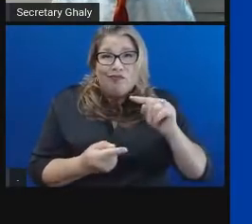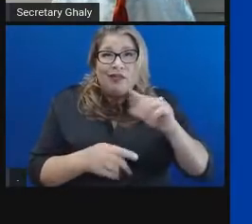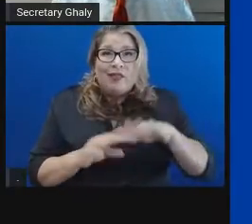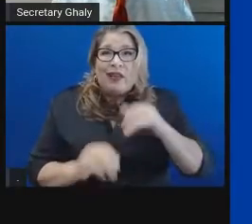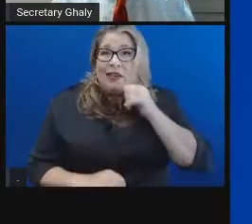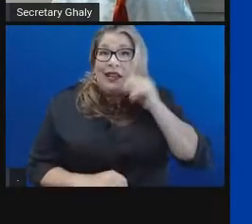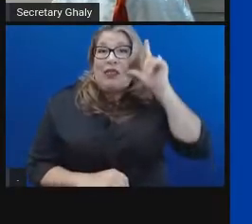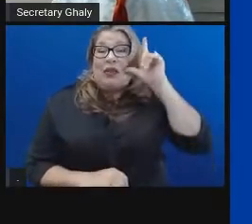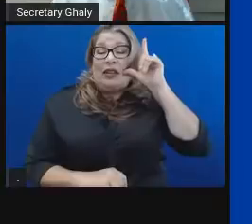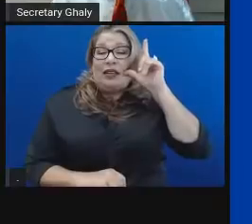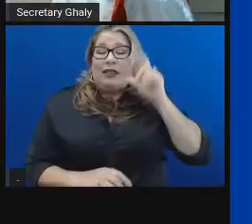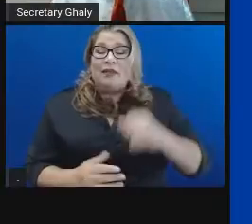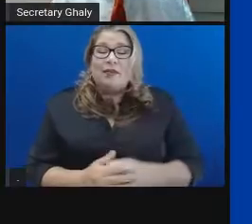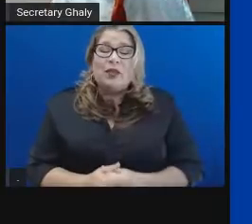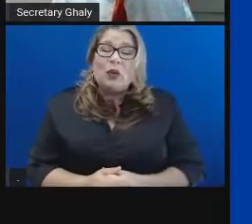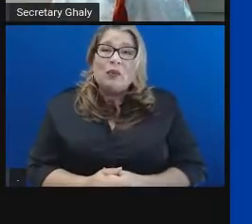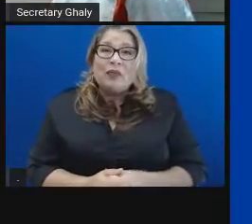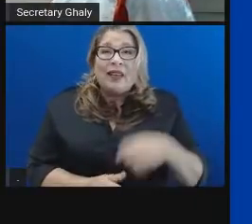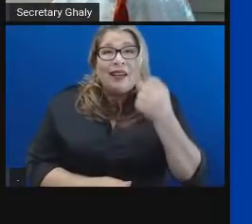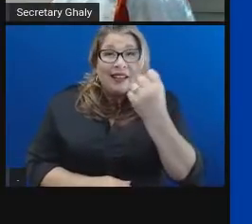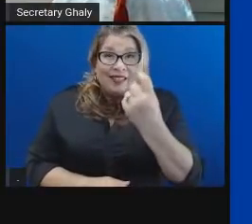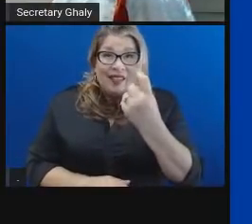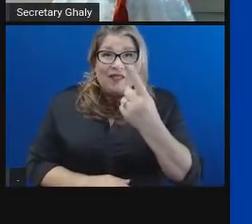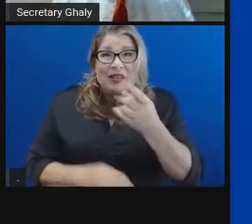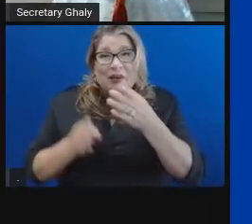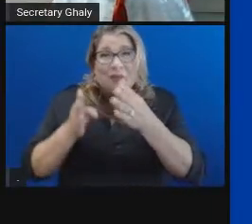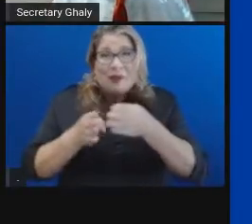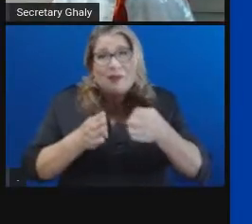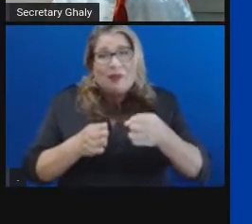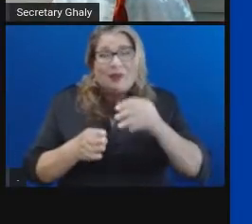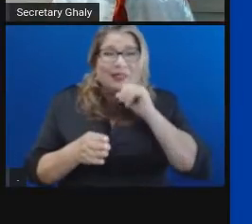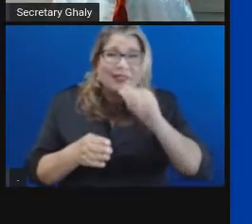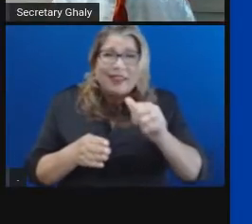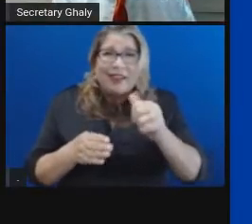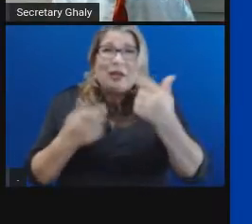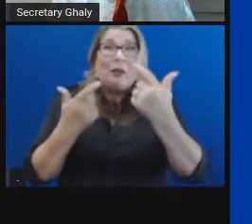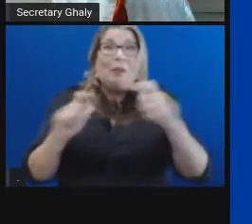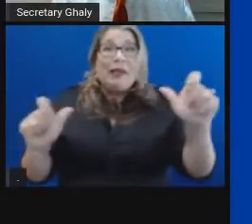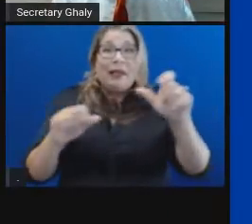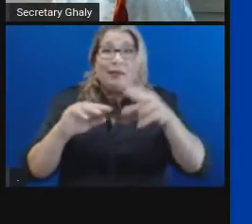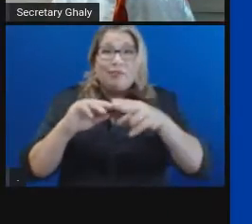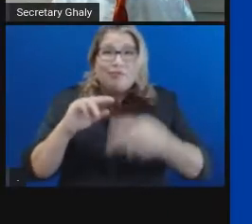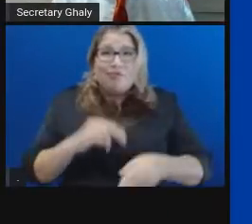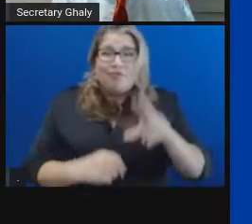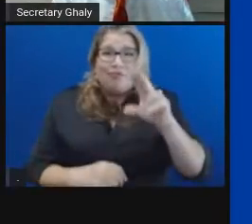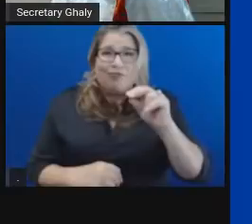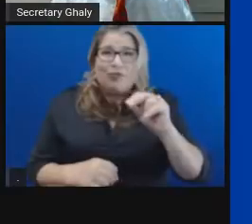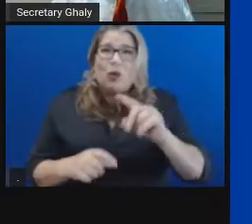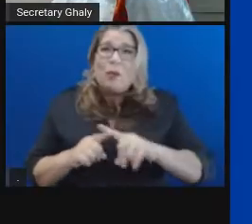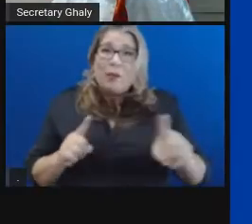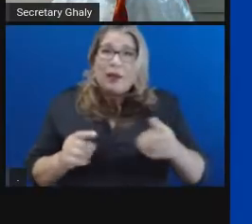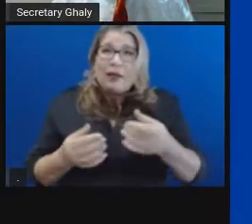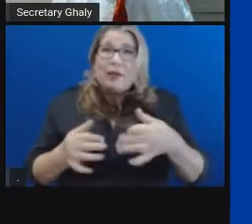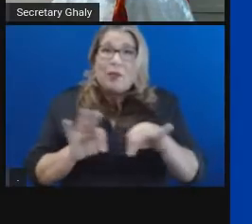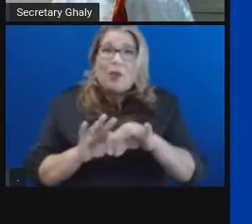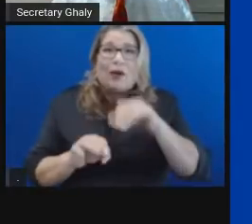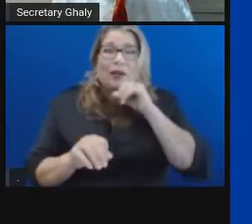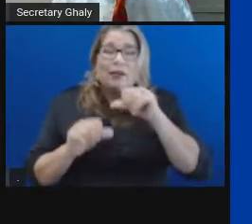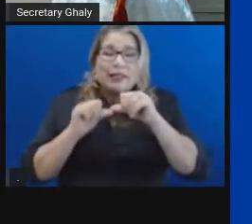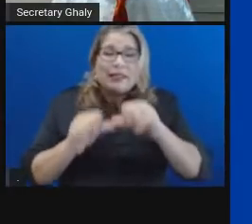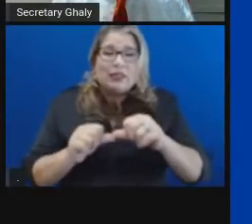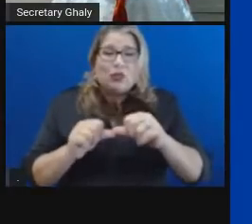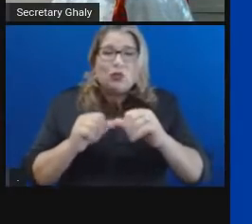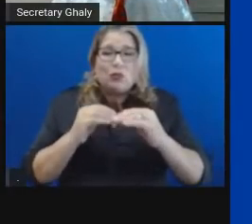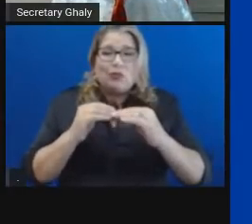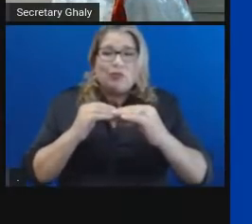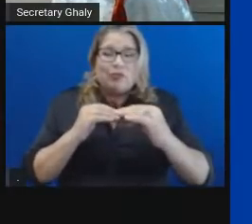11, not a big change, but important that it doesn't keep going up, which is one of the early signs that we want to see as